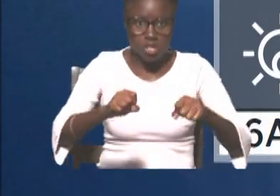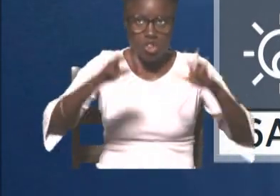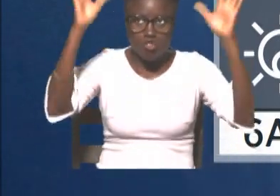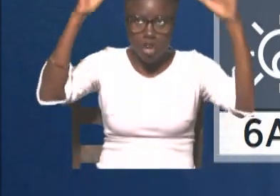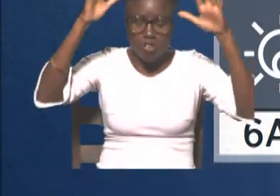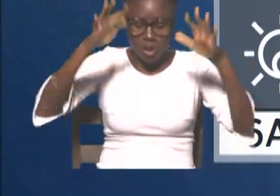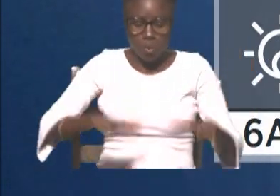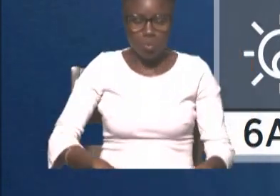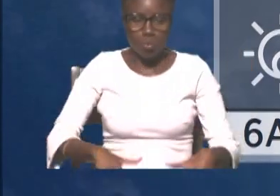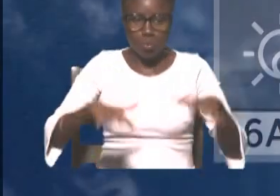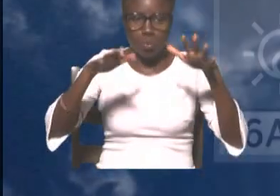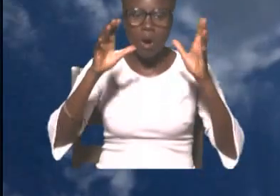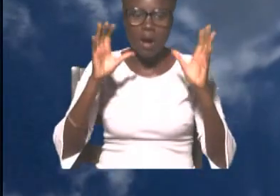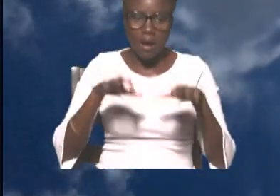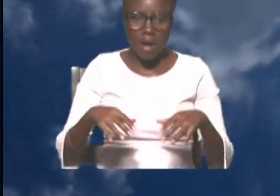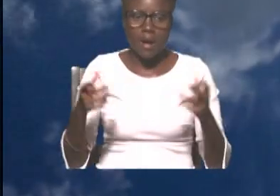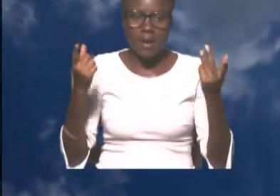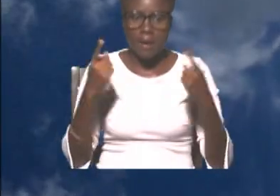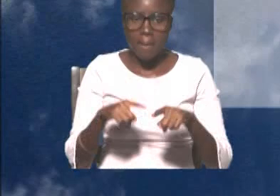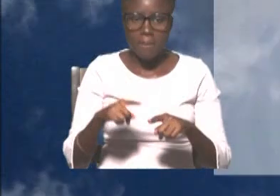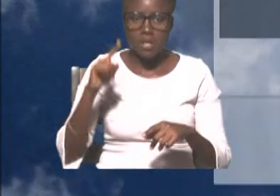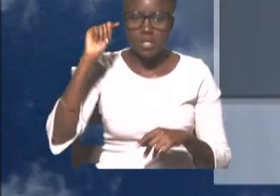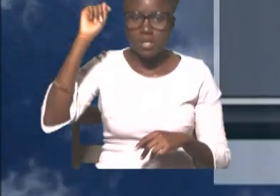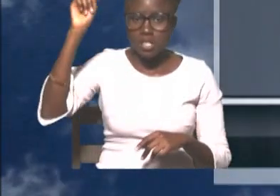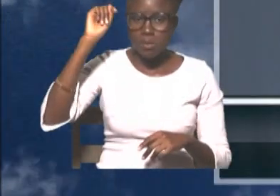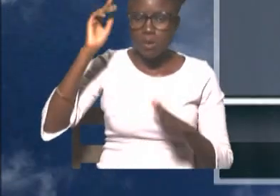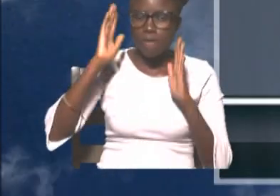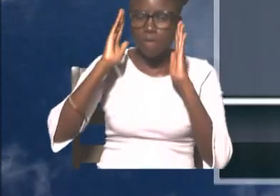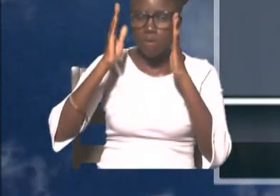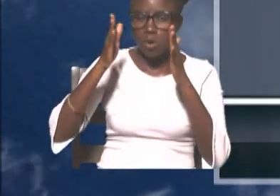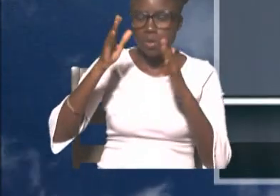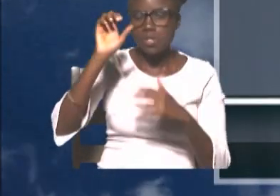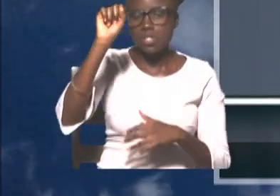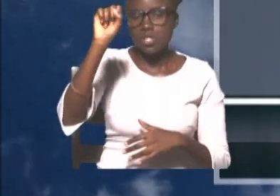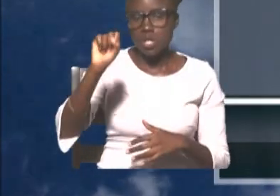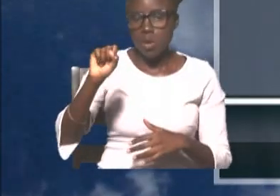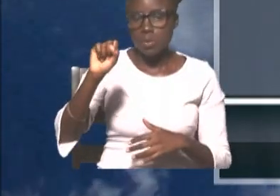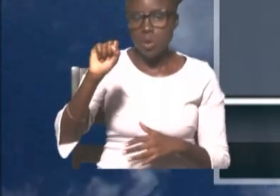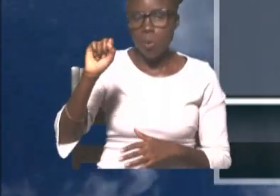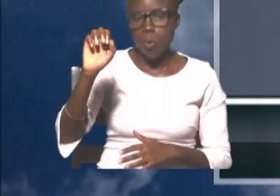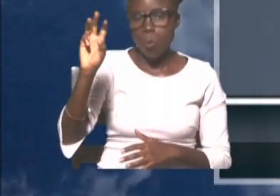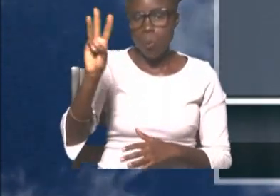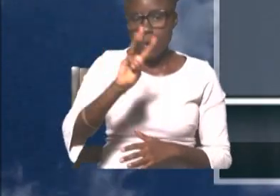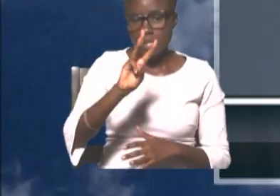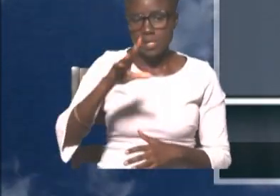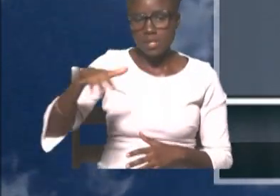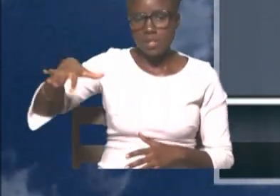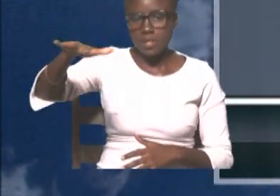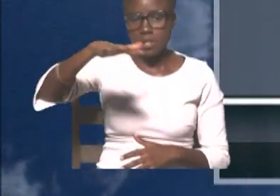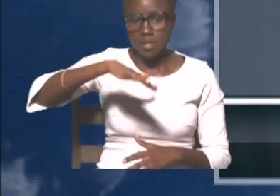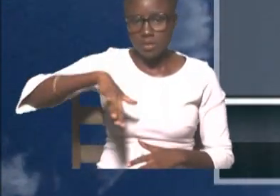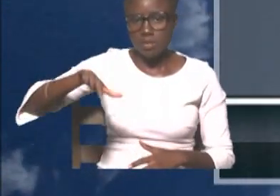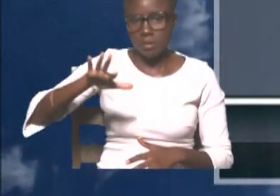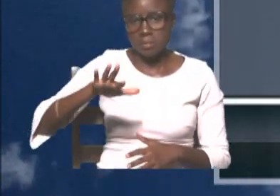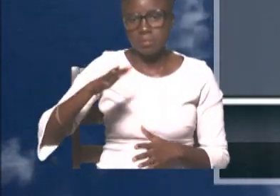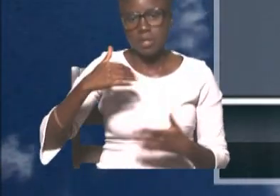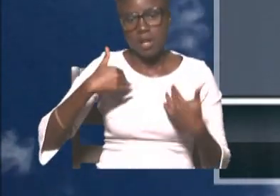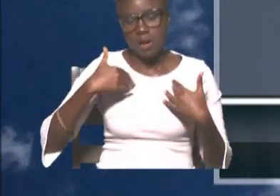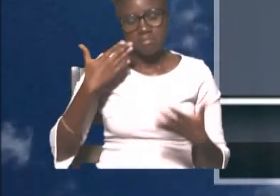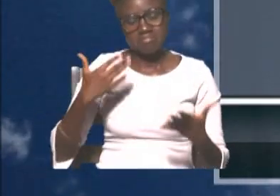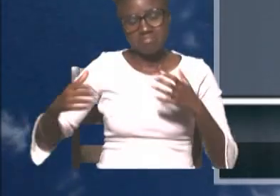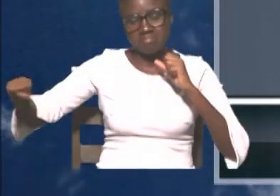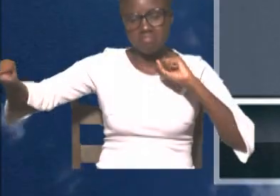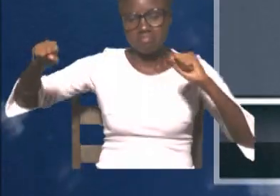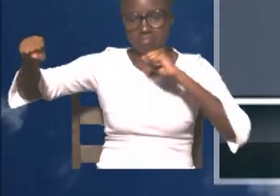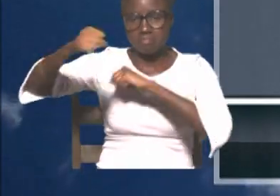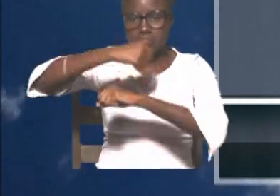to take note of that. In Tobago, the focus will be on the southwestern and central areas, with a low chance for thunderstorm activity